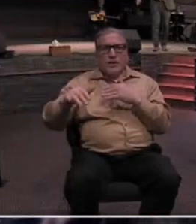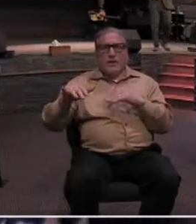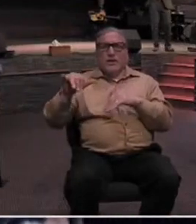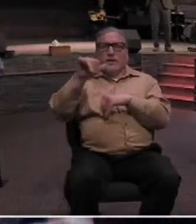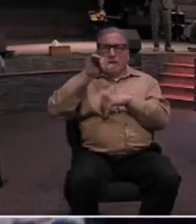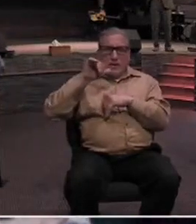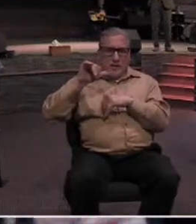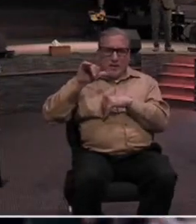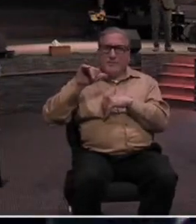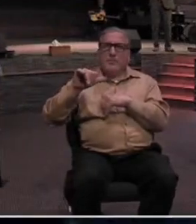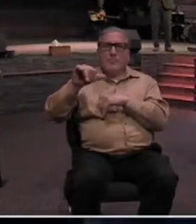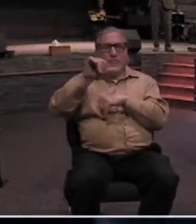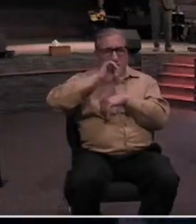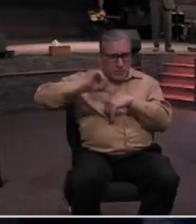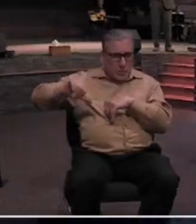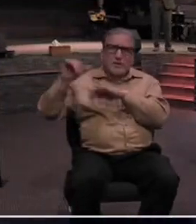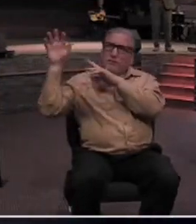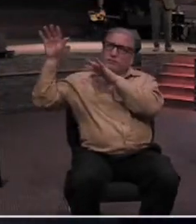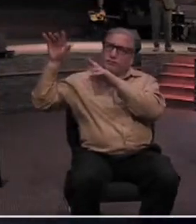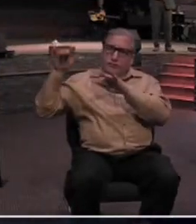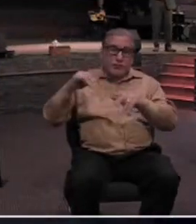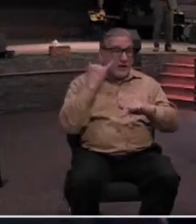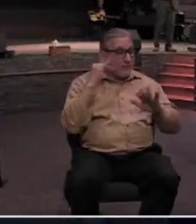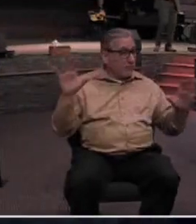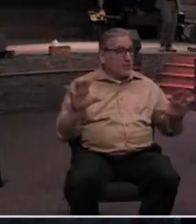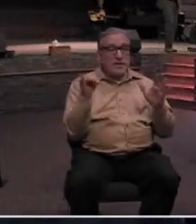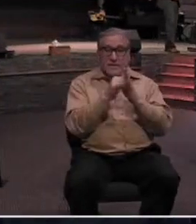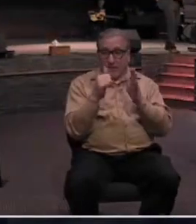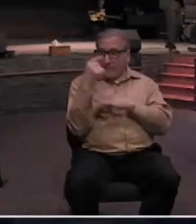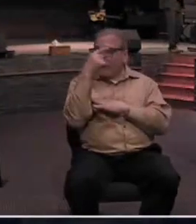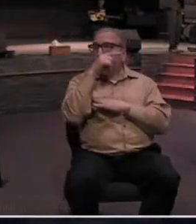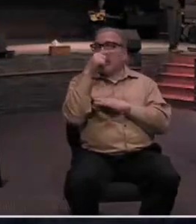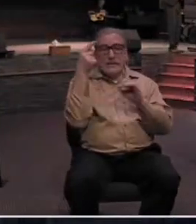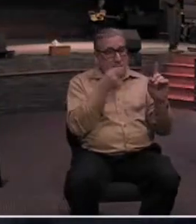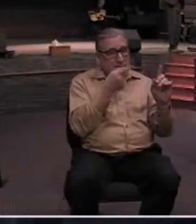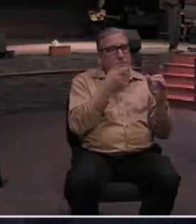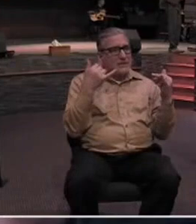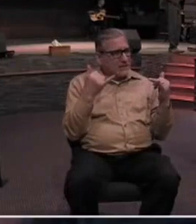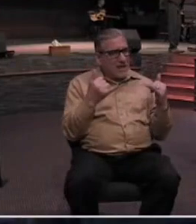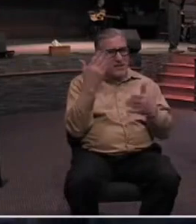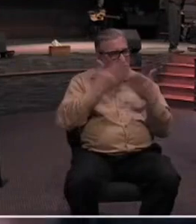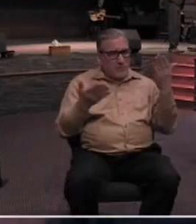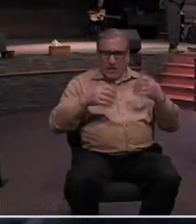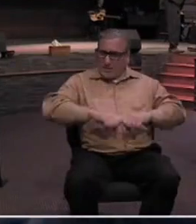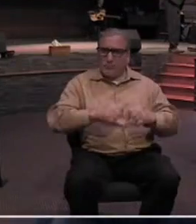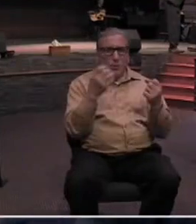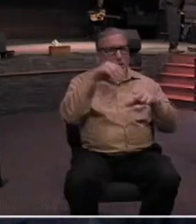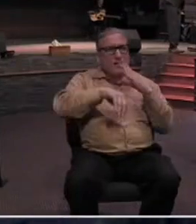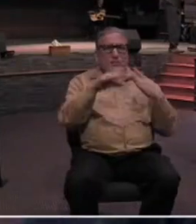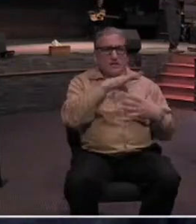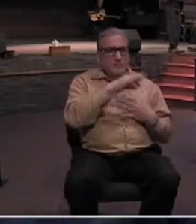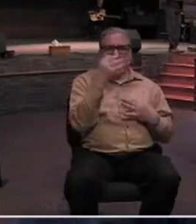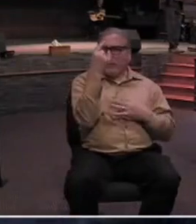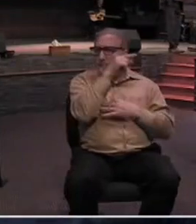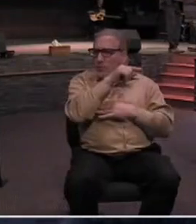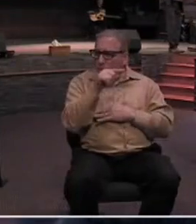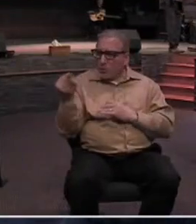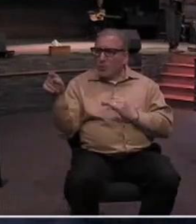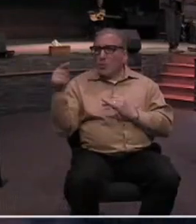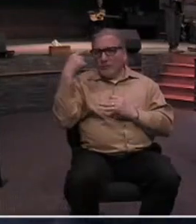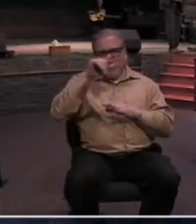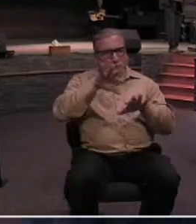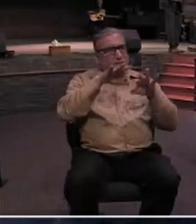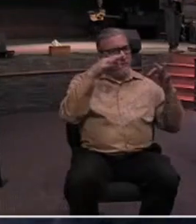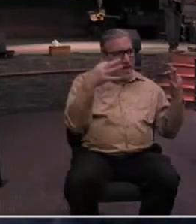down. If God did that for your pastor here today, understand something has broken in the spirit for you, for your family, for